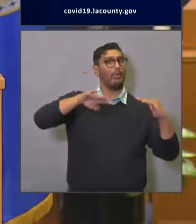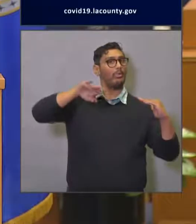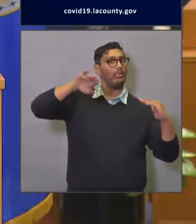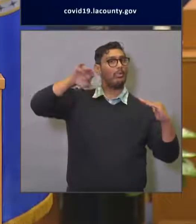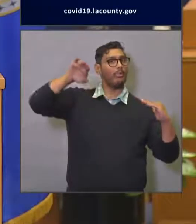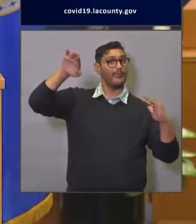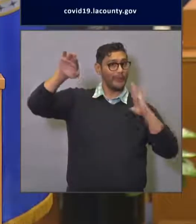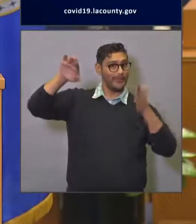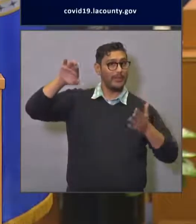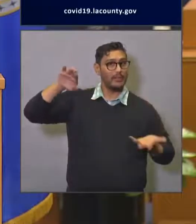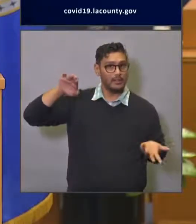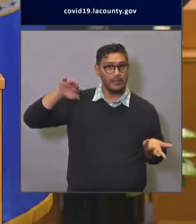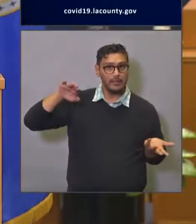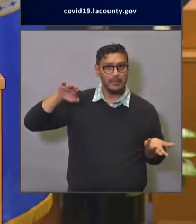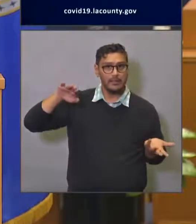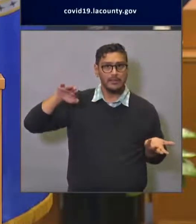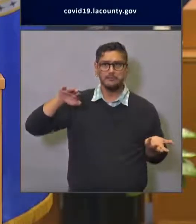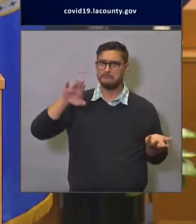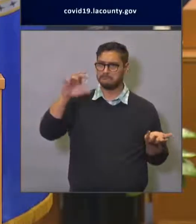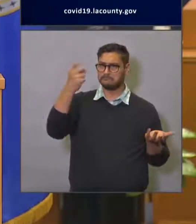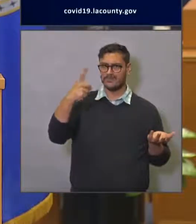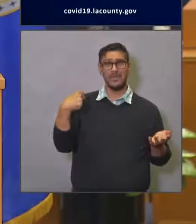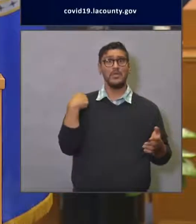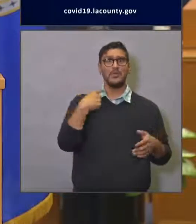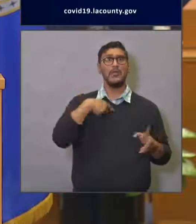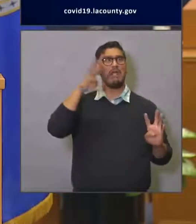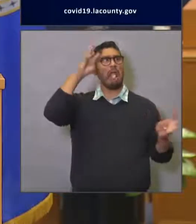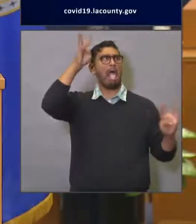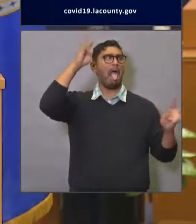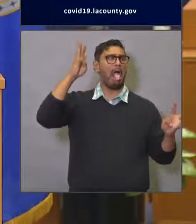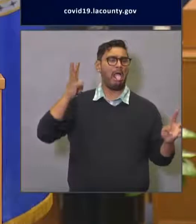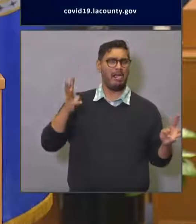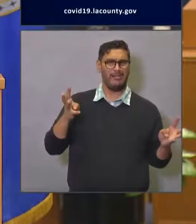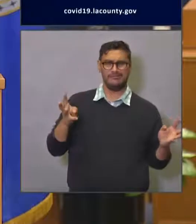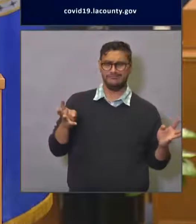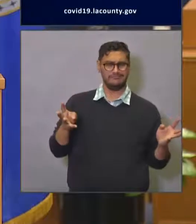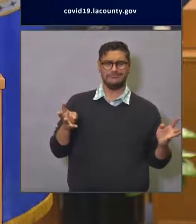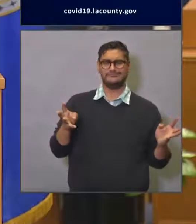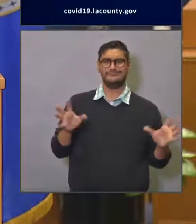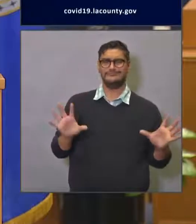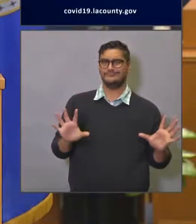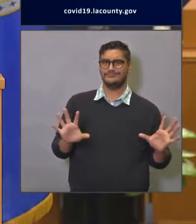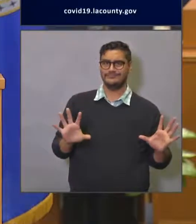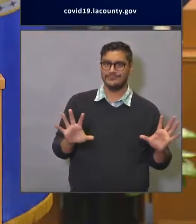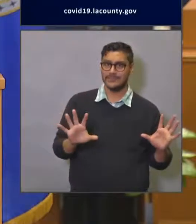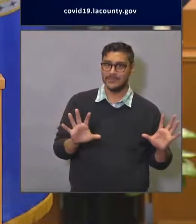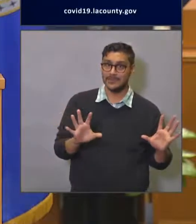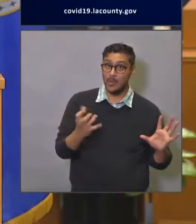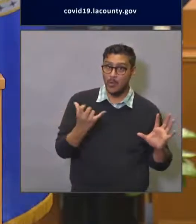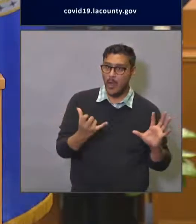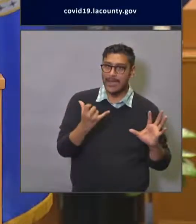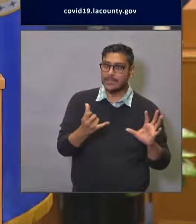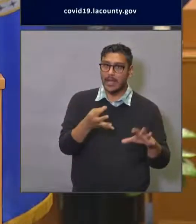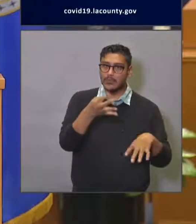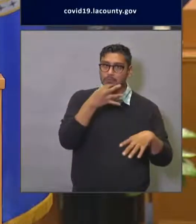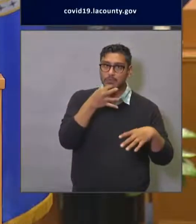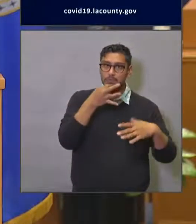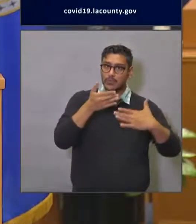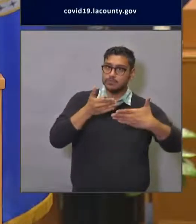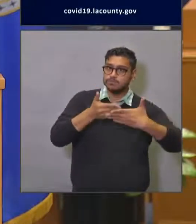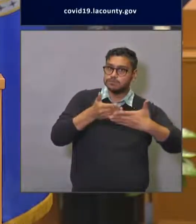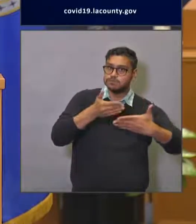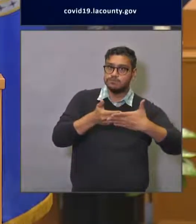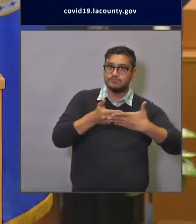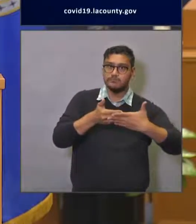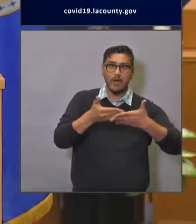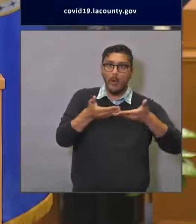that's being made up here. I mean, we are getting very close to a horrible threshold here in LA County of losing